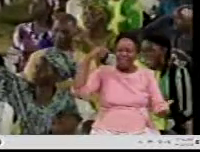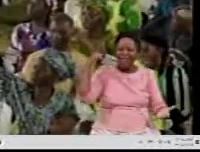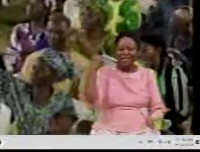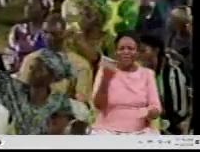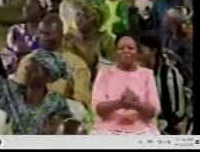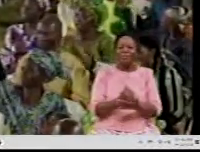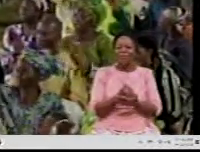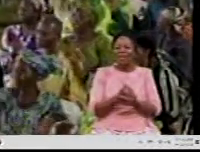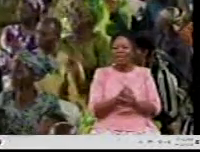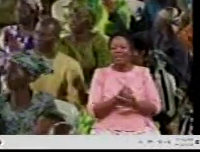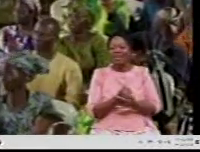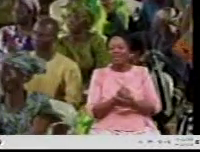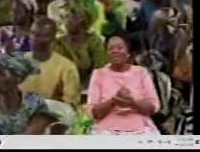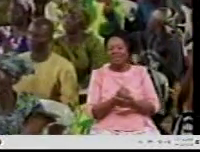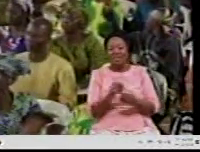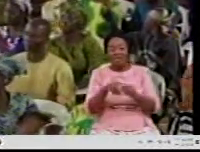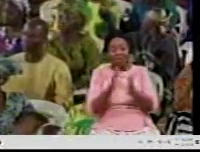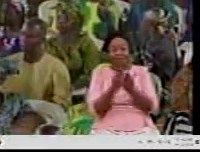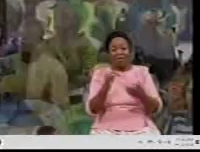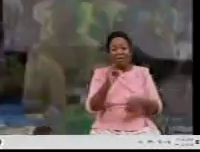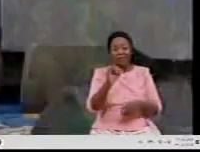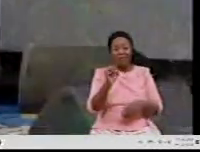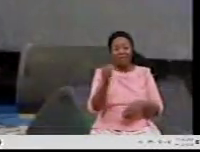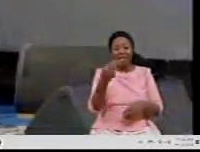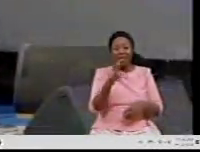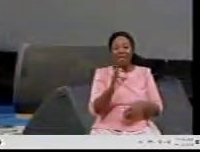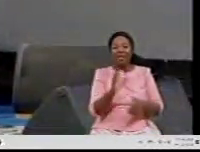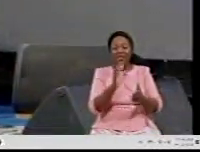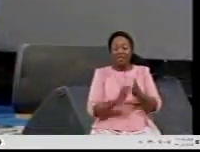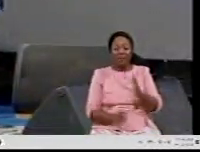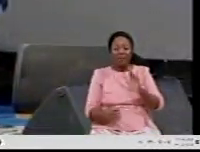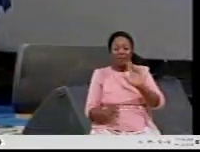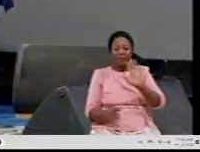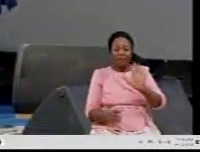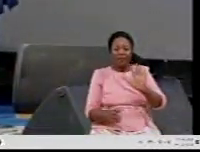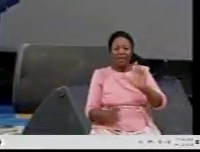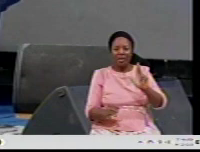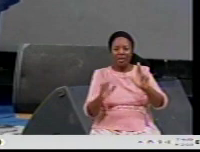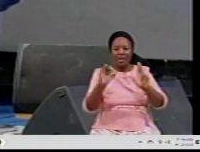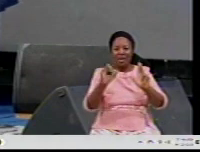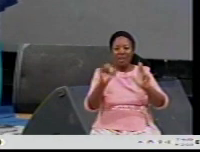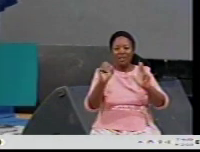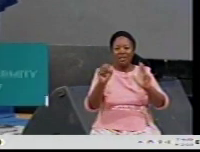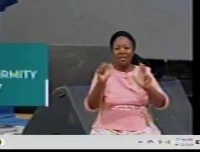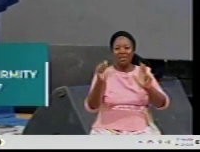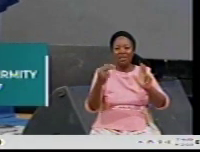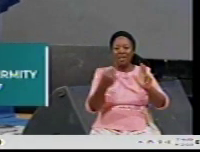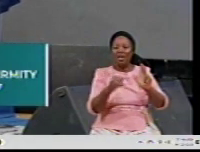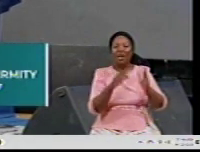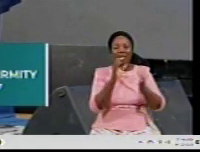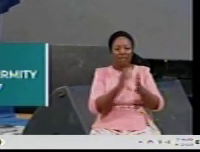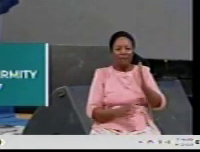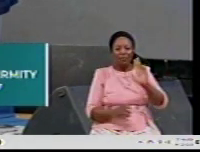amen. Isaiah chapter 53, and I'm reading from verse 6. Isaiah